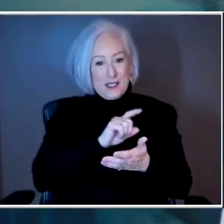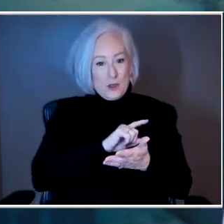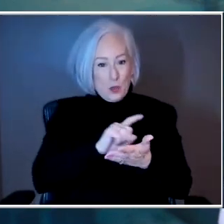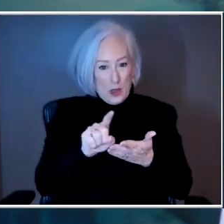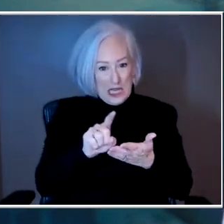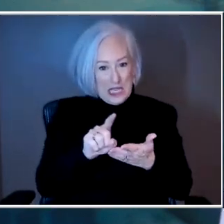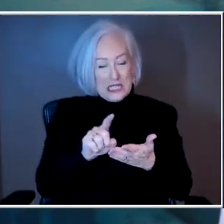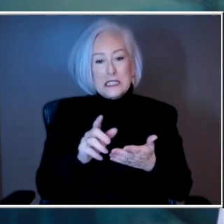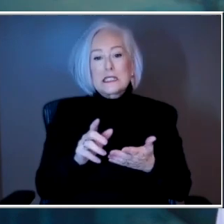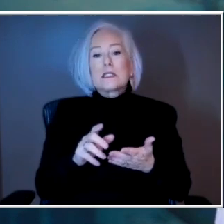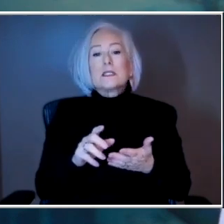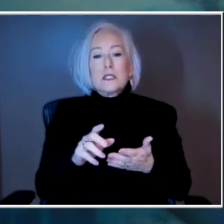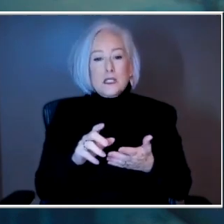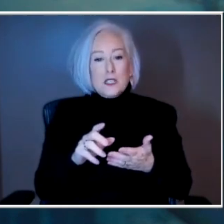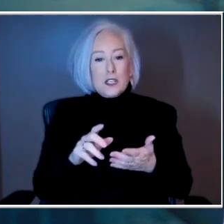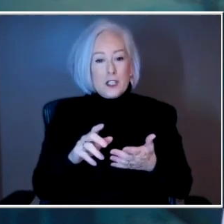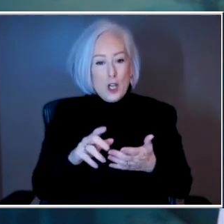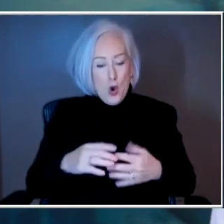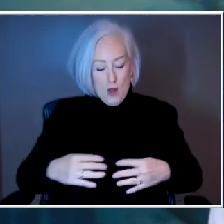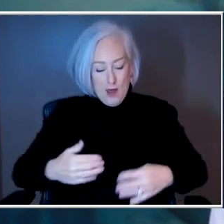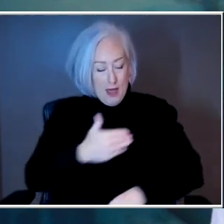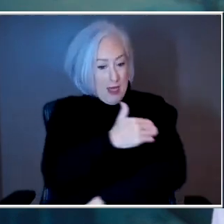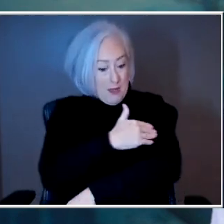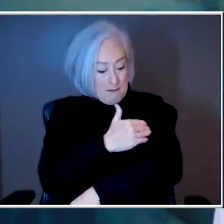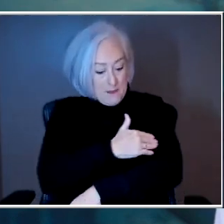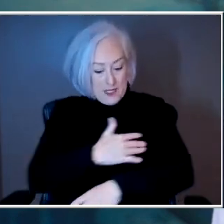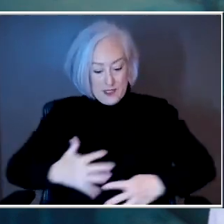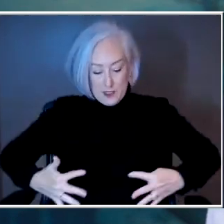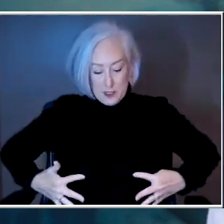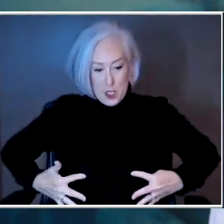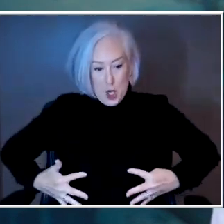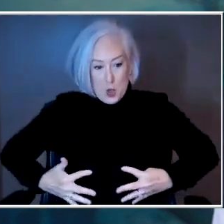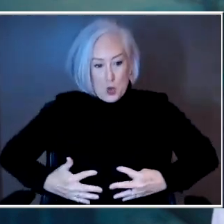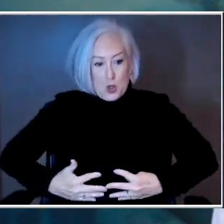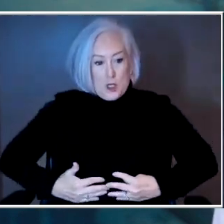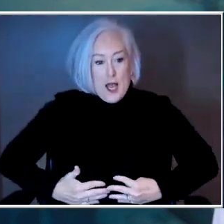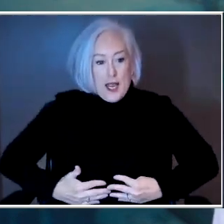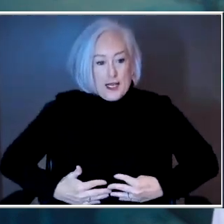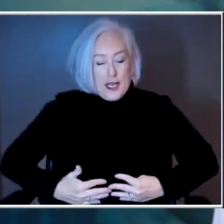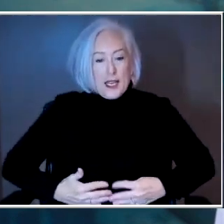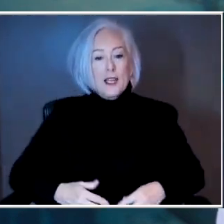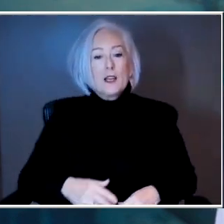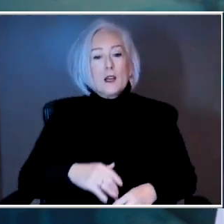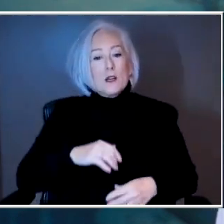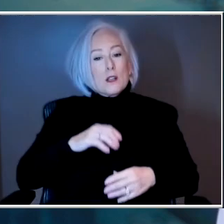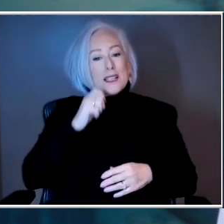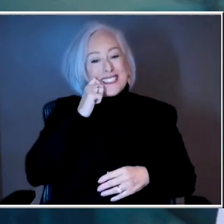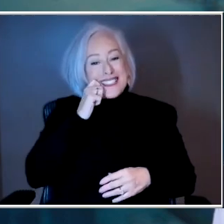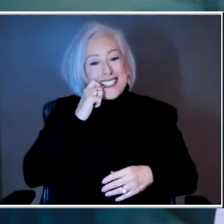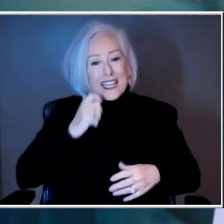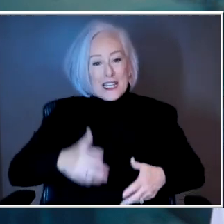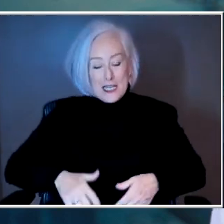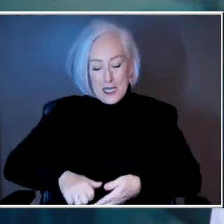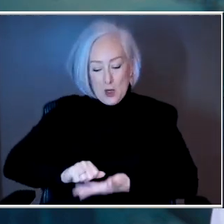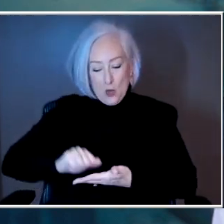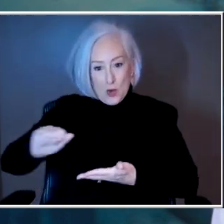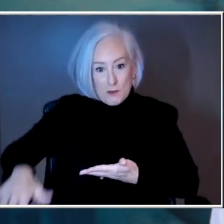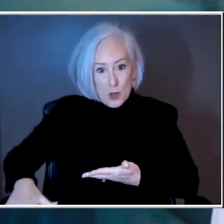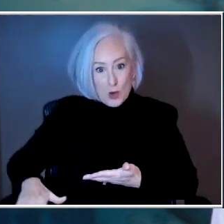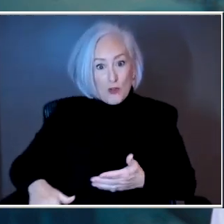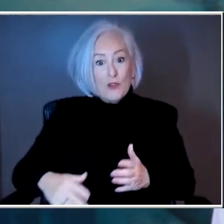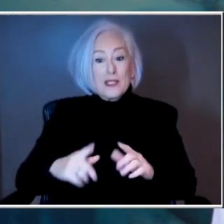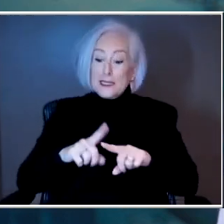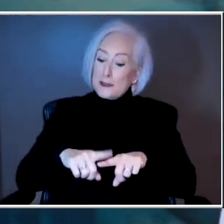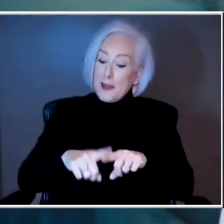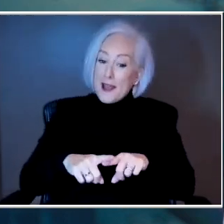redoing your core, tightening your muscles, and there's drains. It also depends on the type of work, because some people are, baggage handlers, and they need to be off work